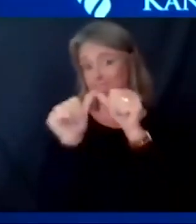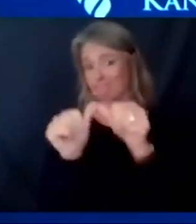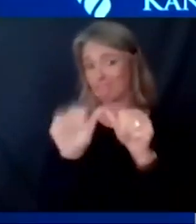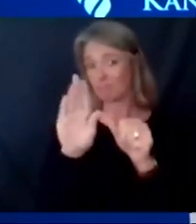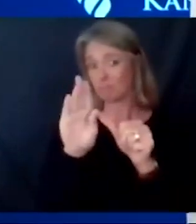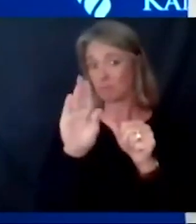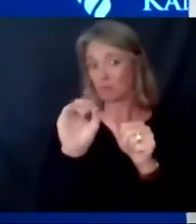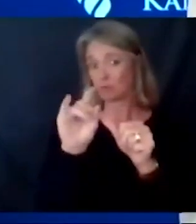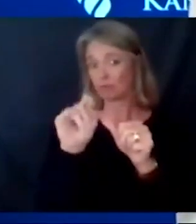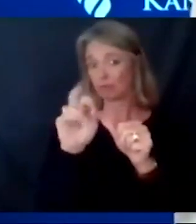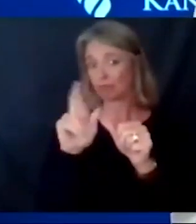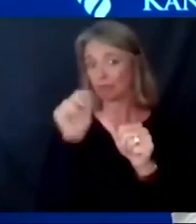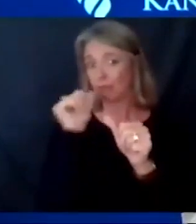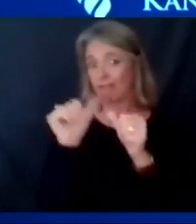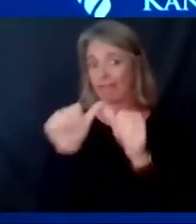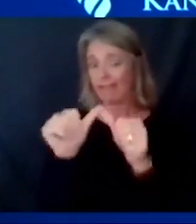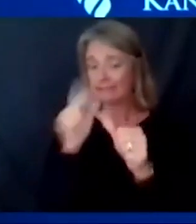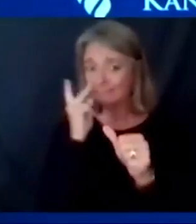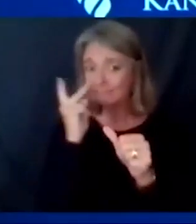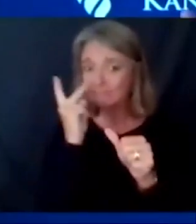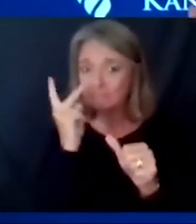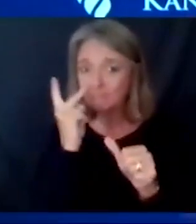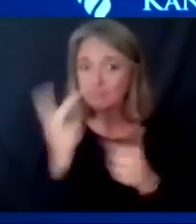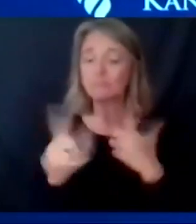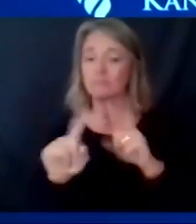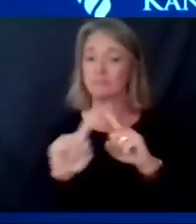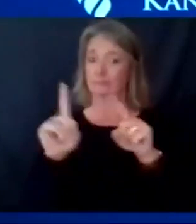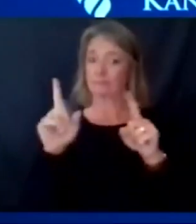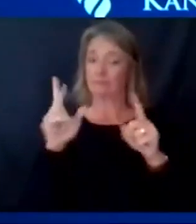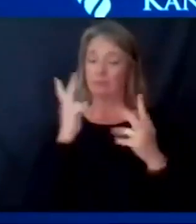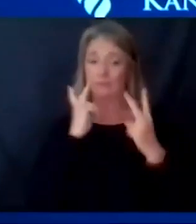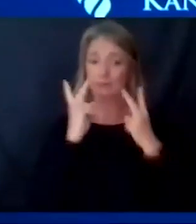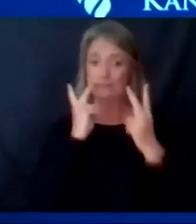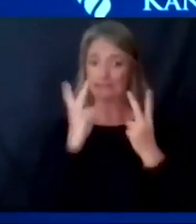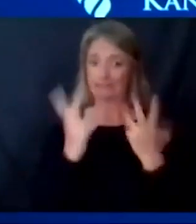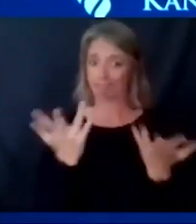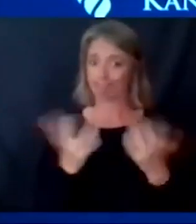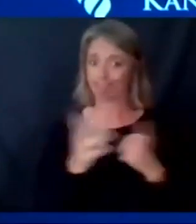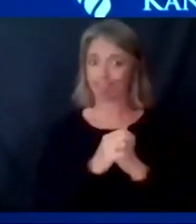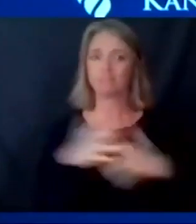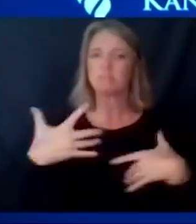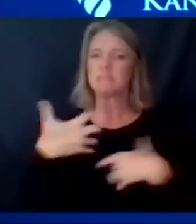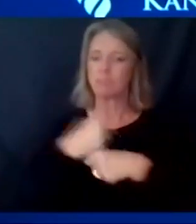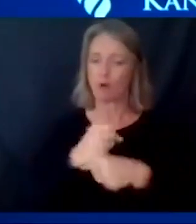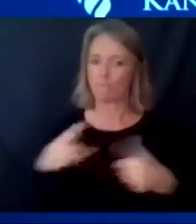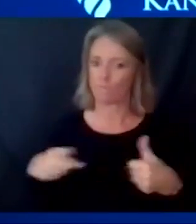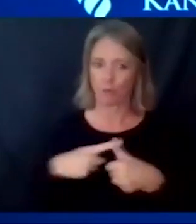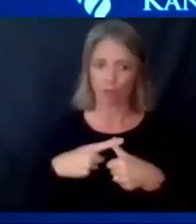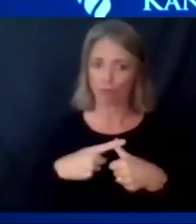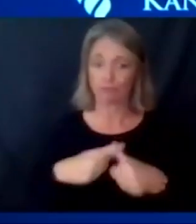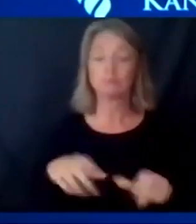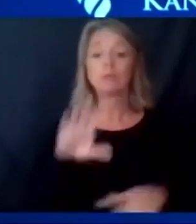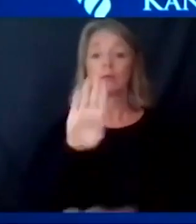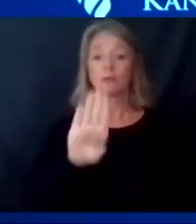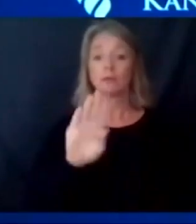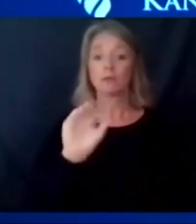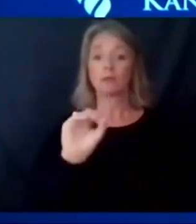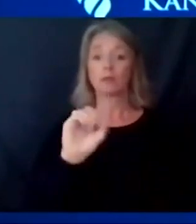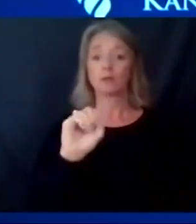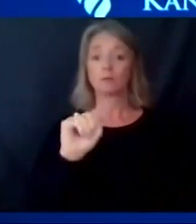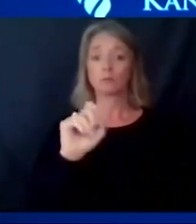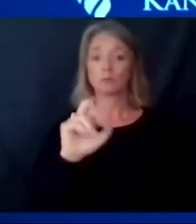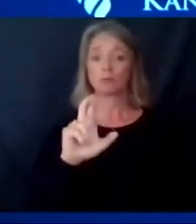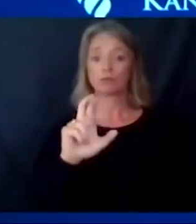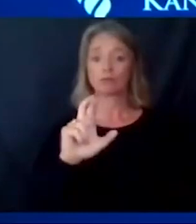vaccination. So let me summarize that. So first, boosters are a way of kind of reacquainting your immune system and